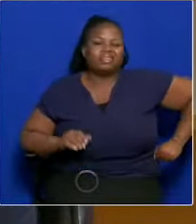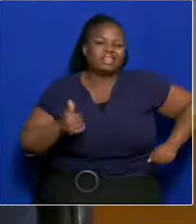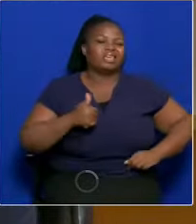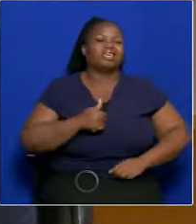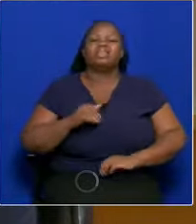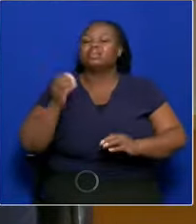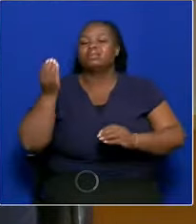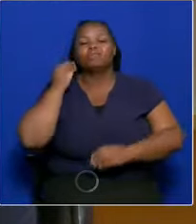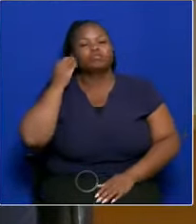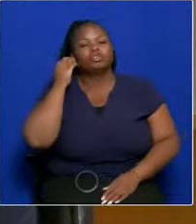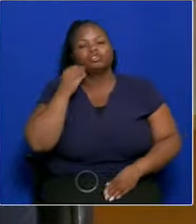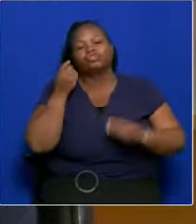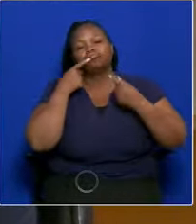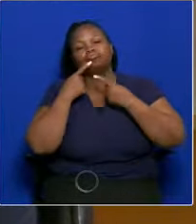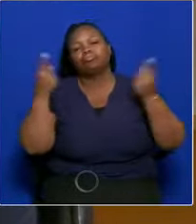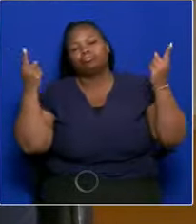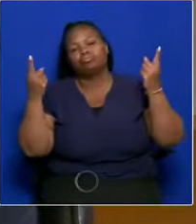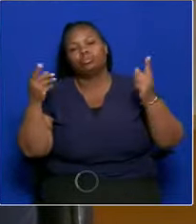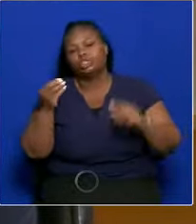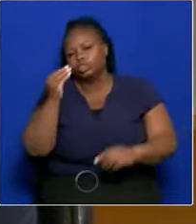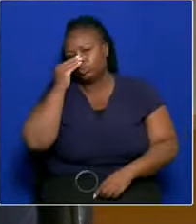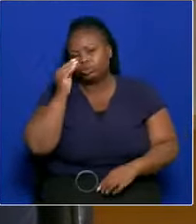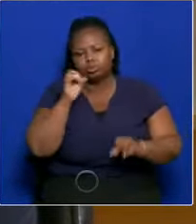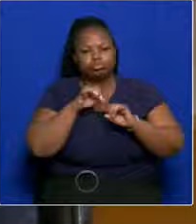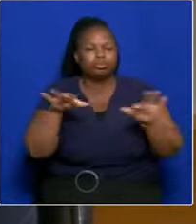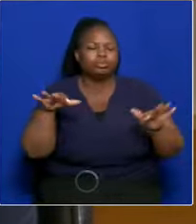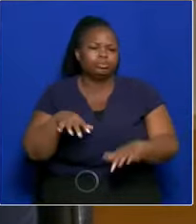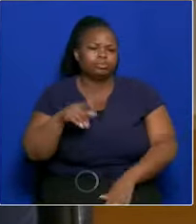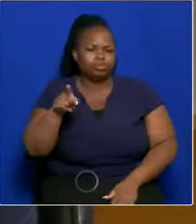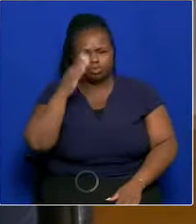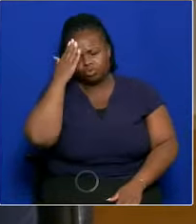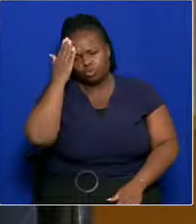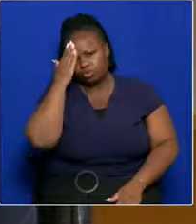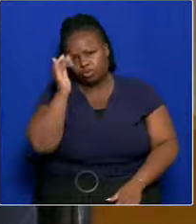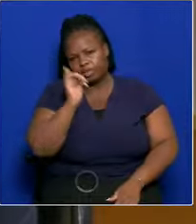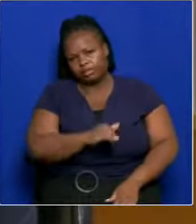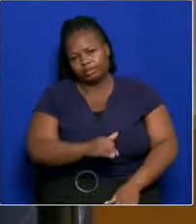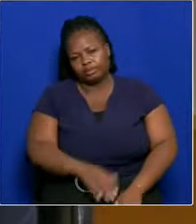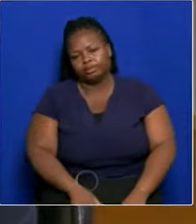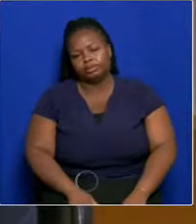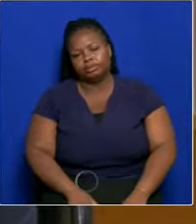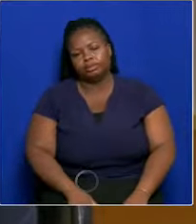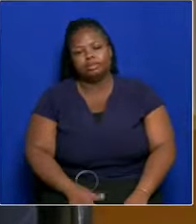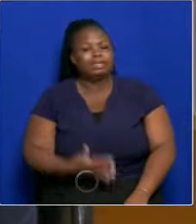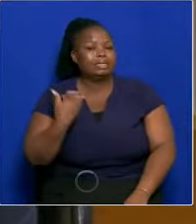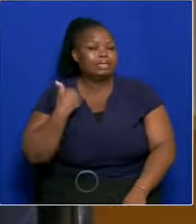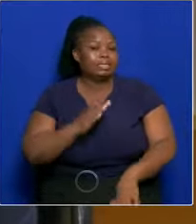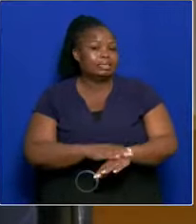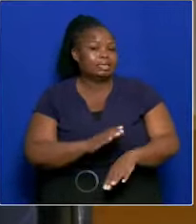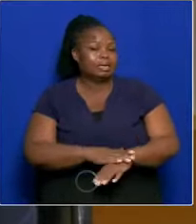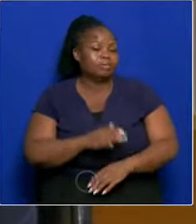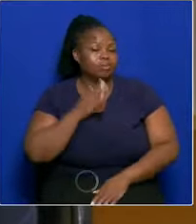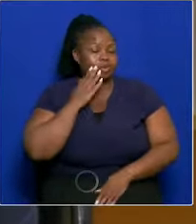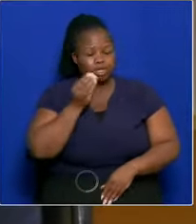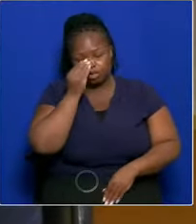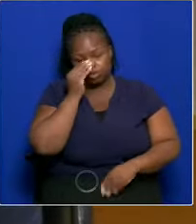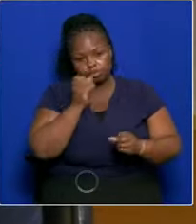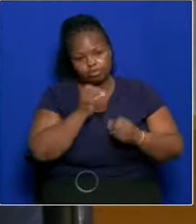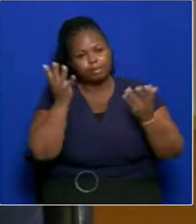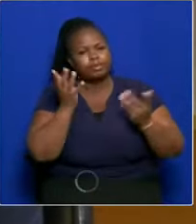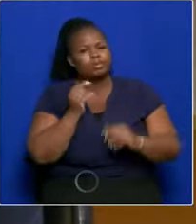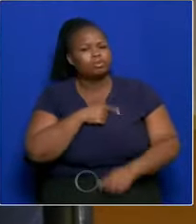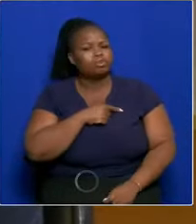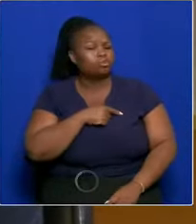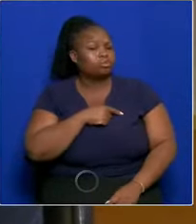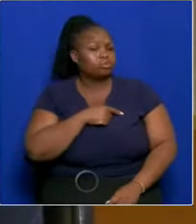news. You were aware of that at the time the news broke, were you not? Both with regard